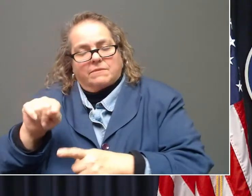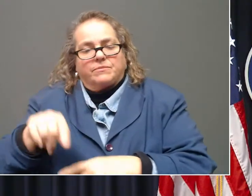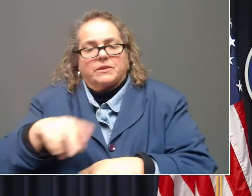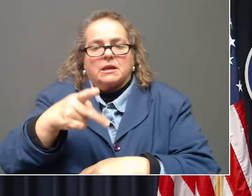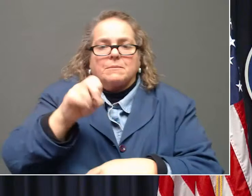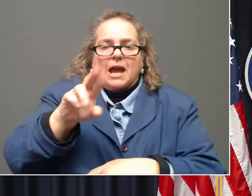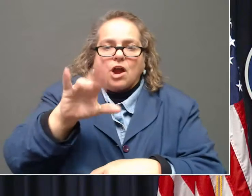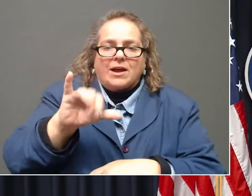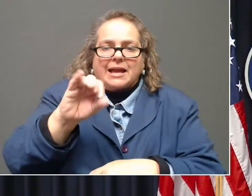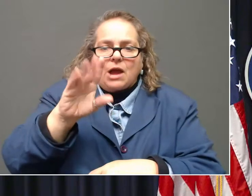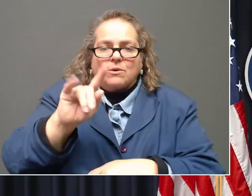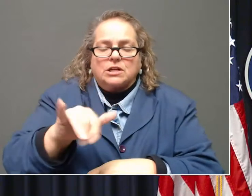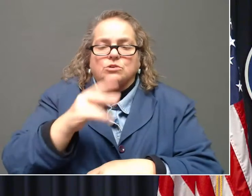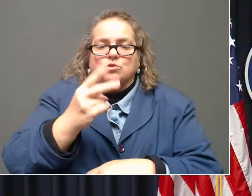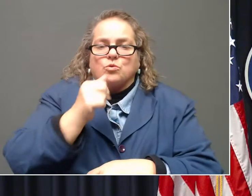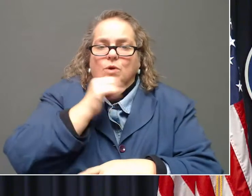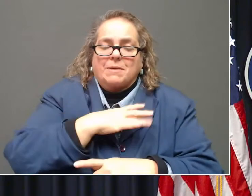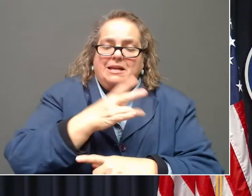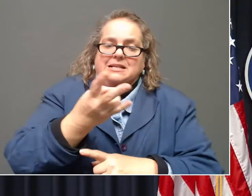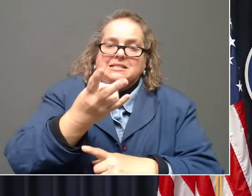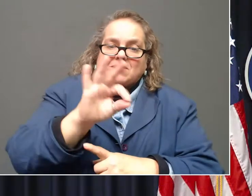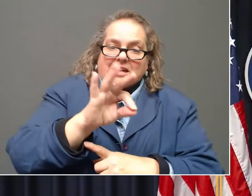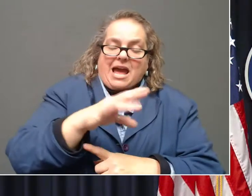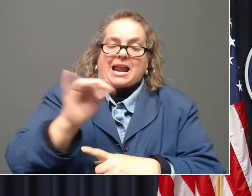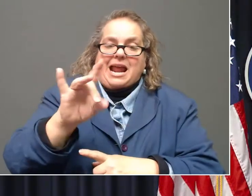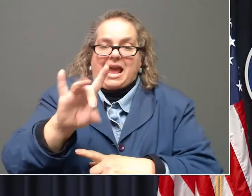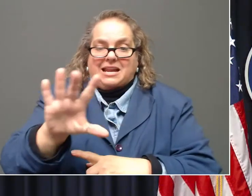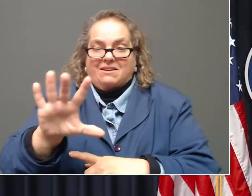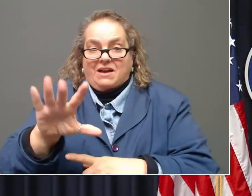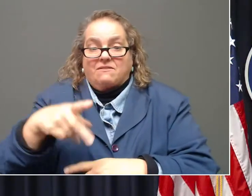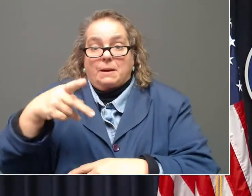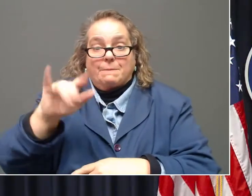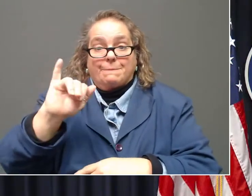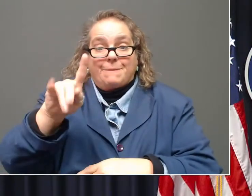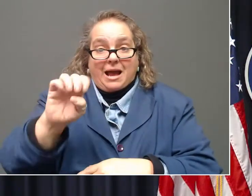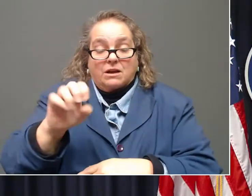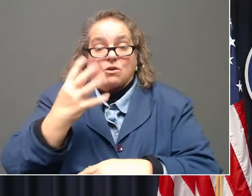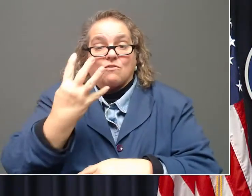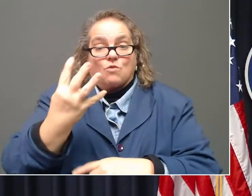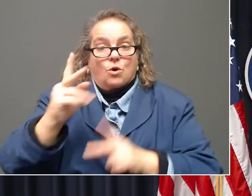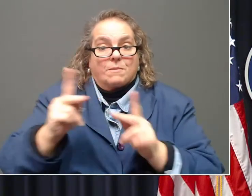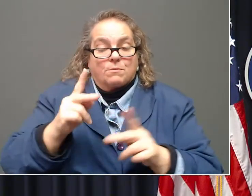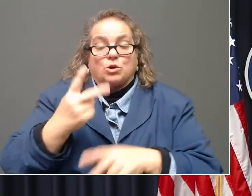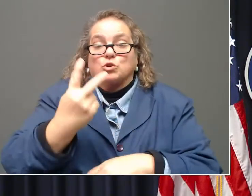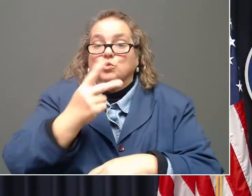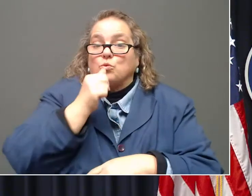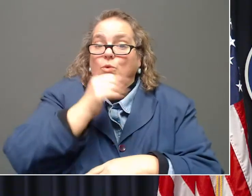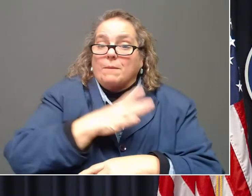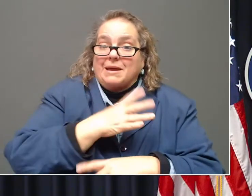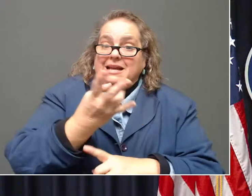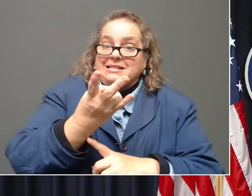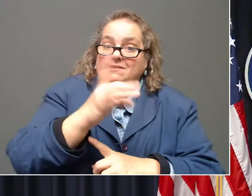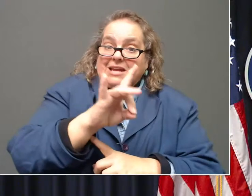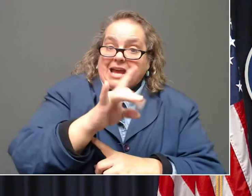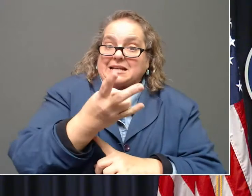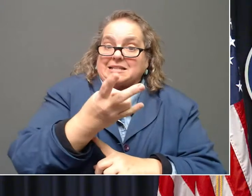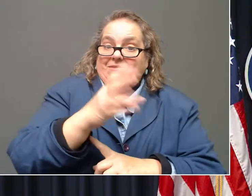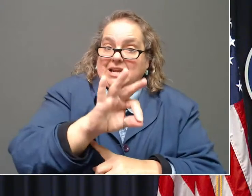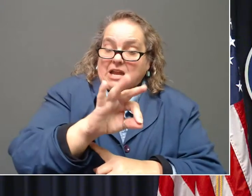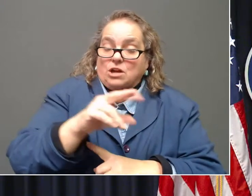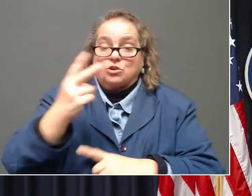The women are ages 82, 85, 87, and 96, and men age